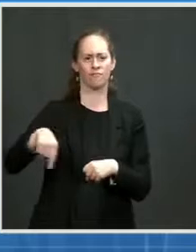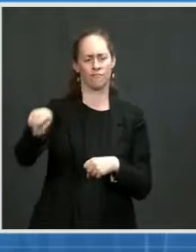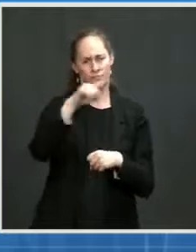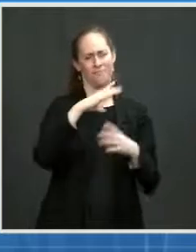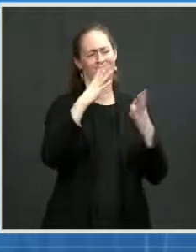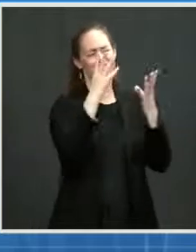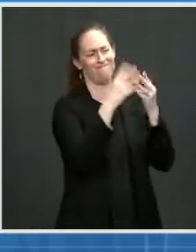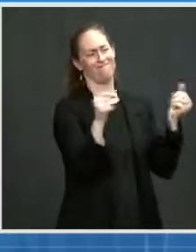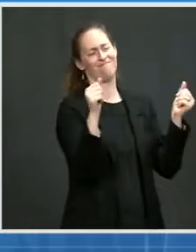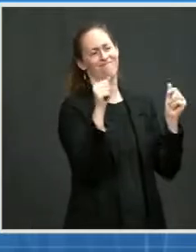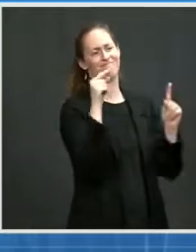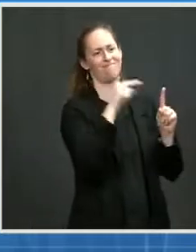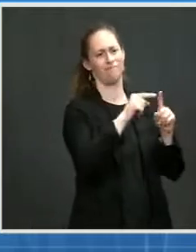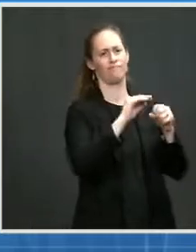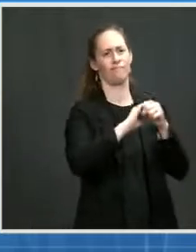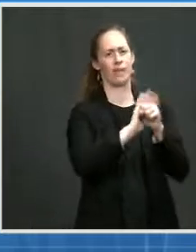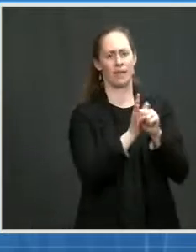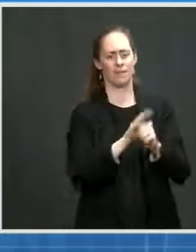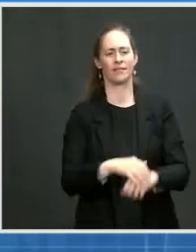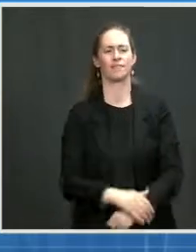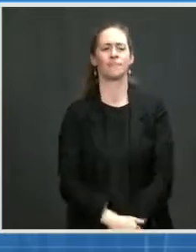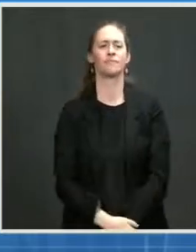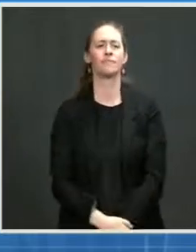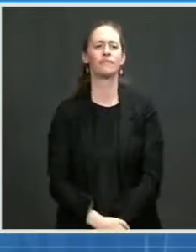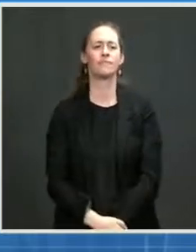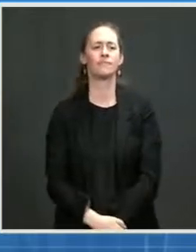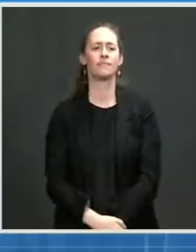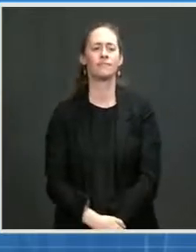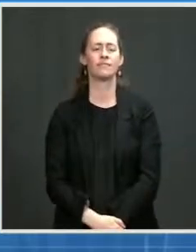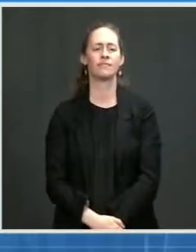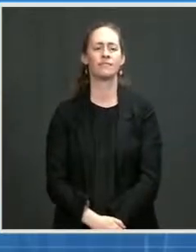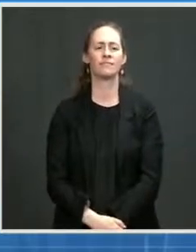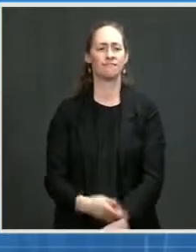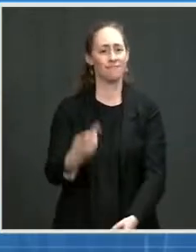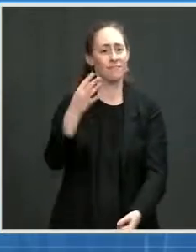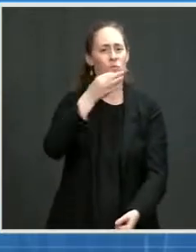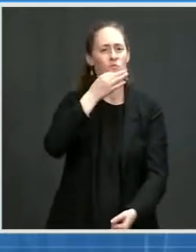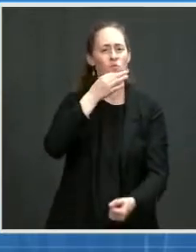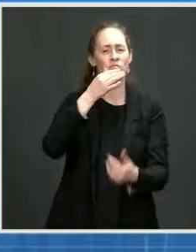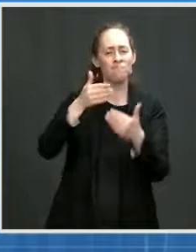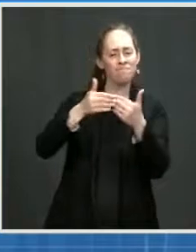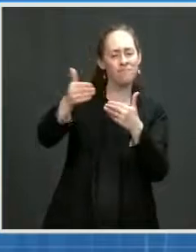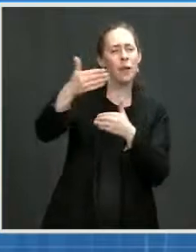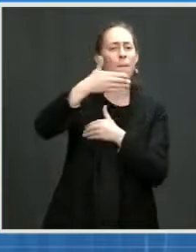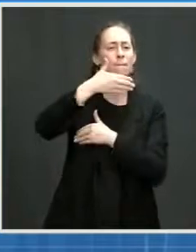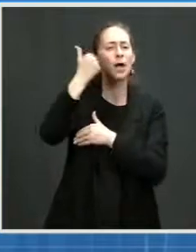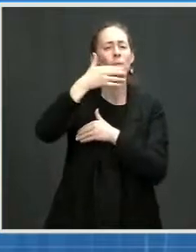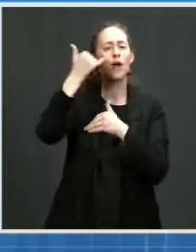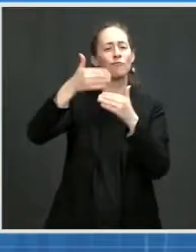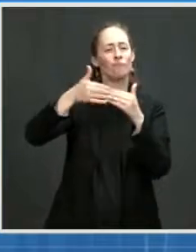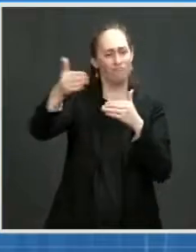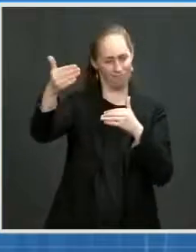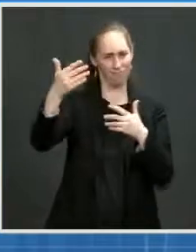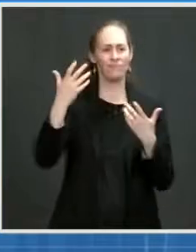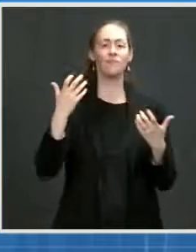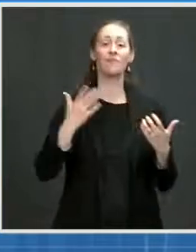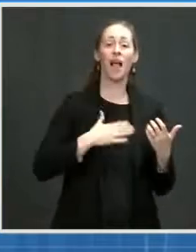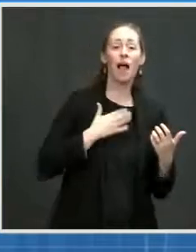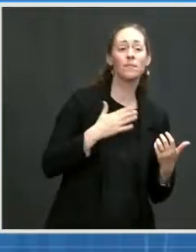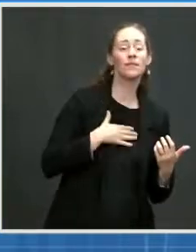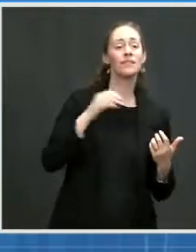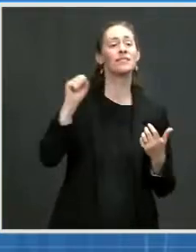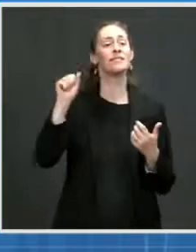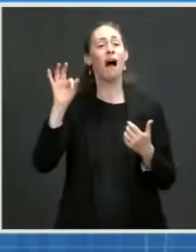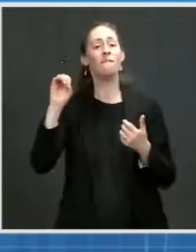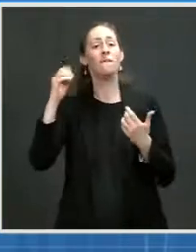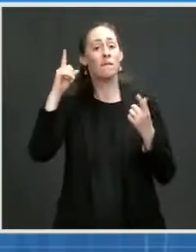blue skies and better days ahead. Please, everyone, enjoy a safe, happy, and vaccinated Memorial Day